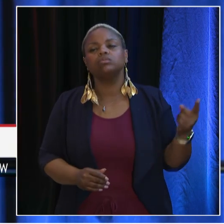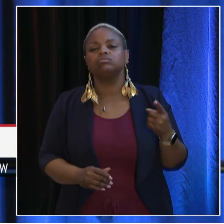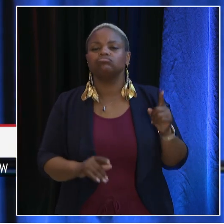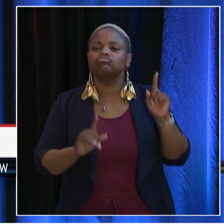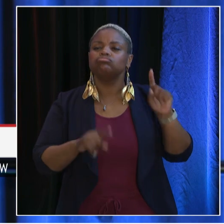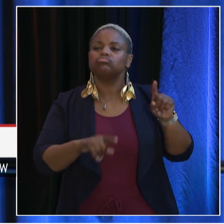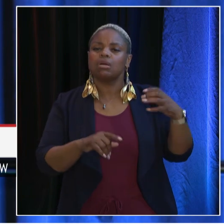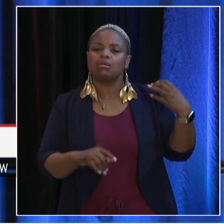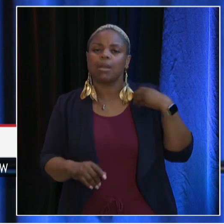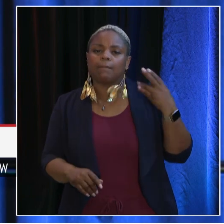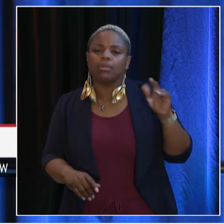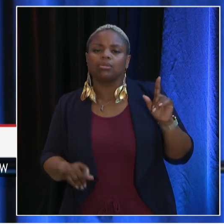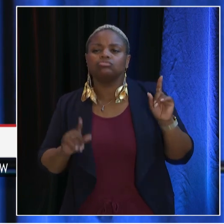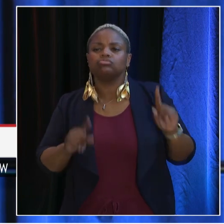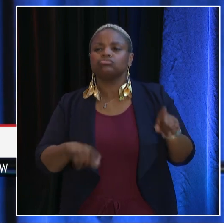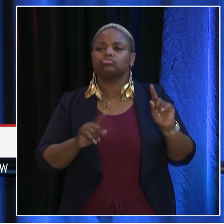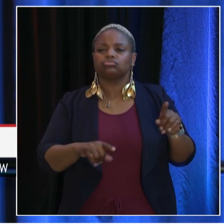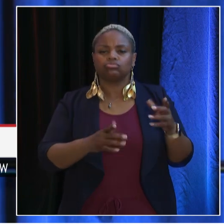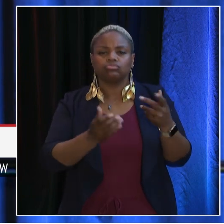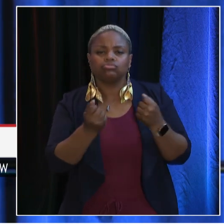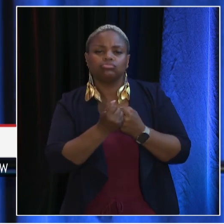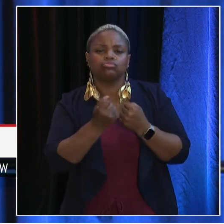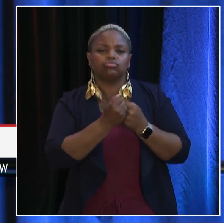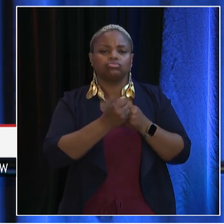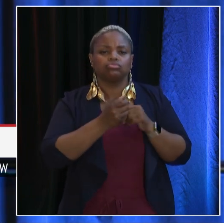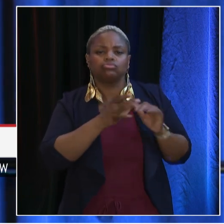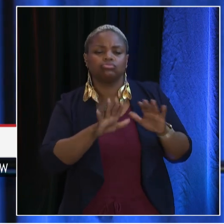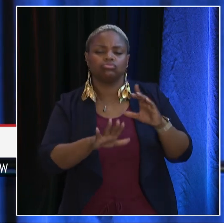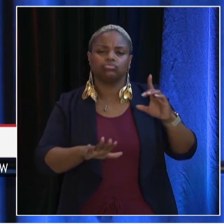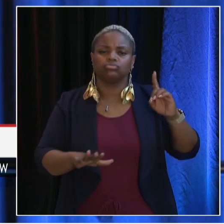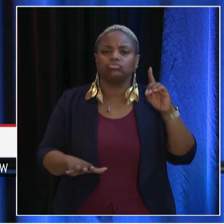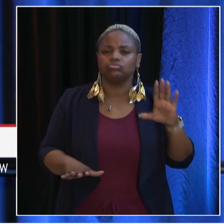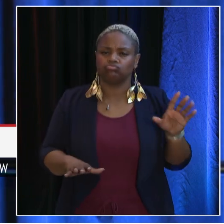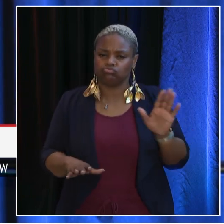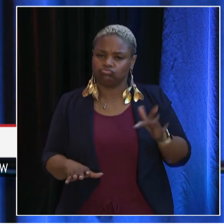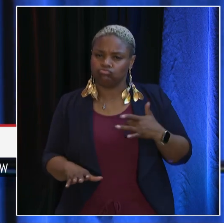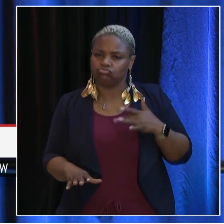representing our interest.